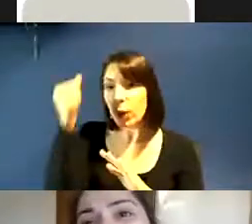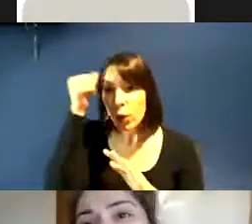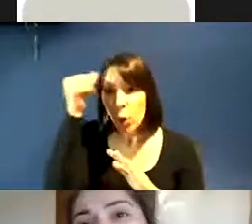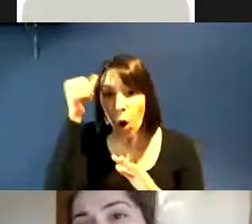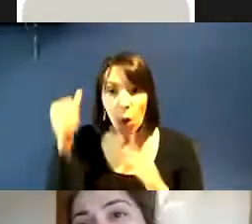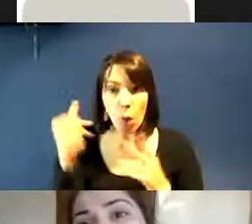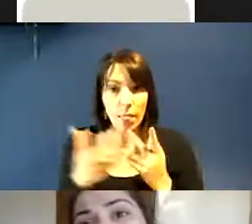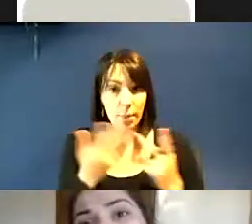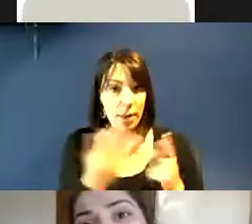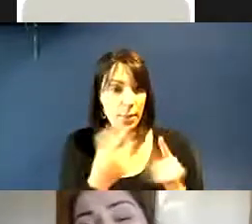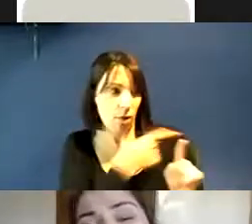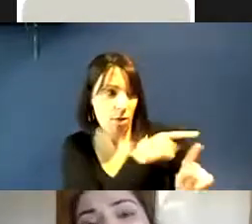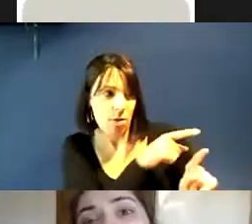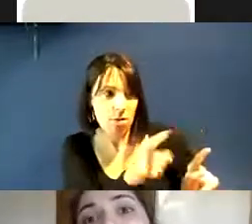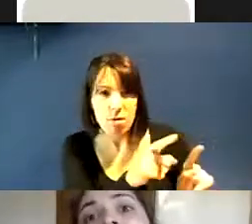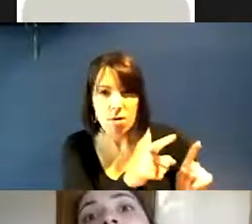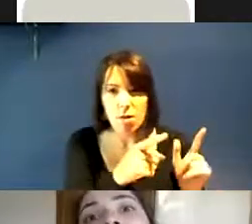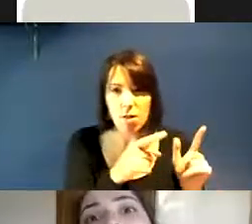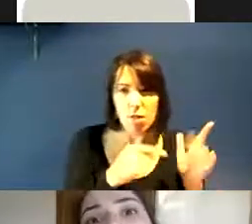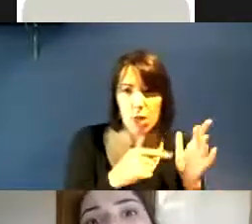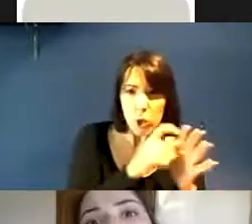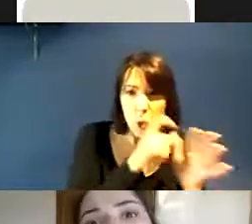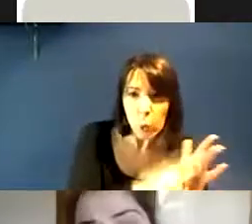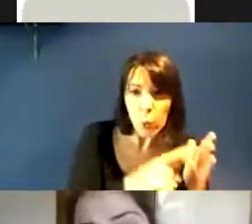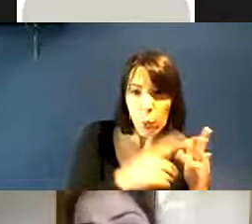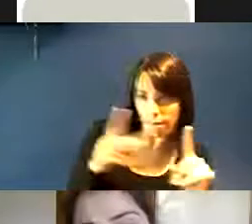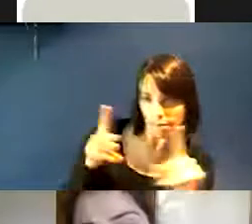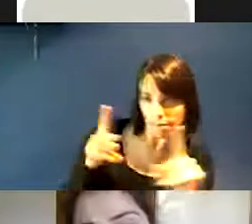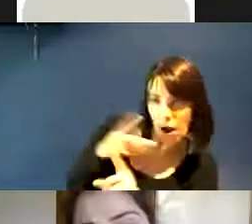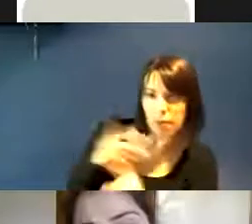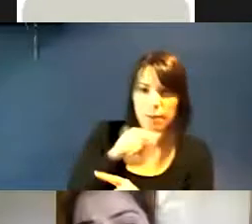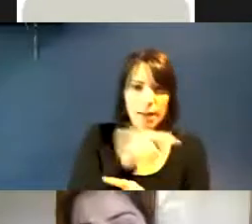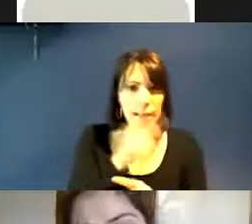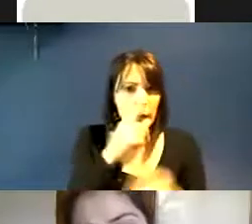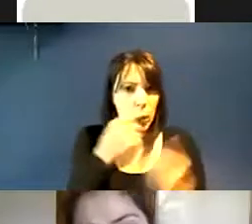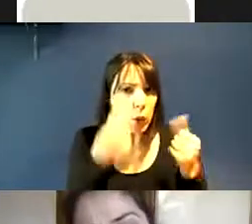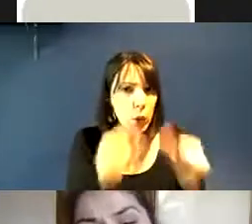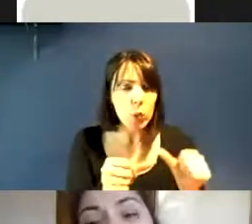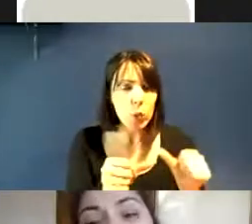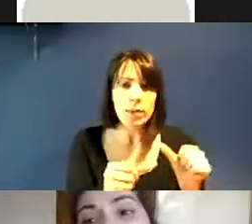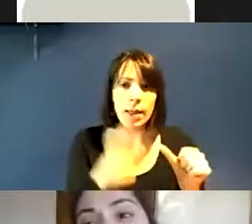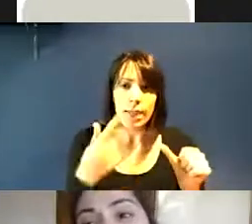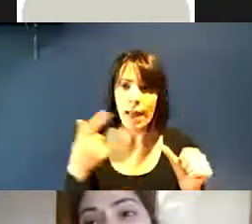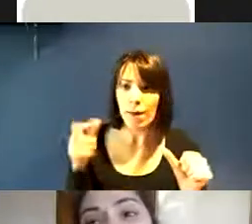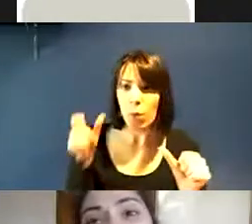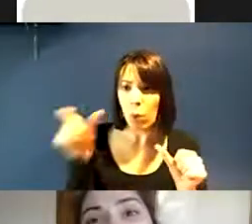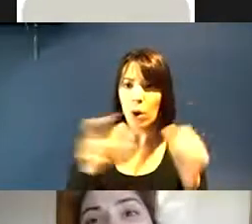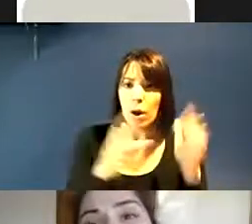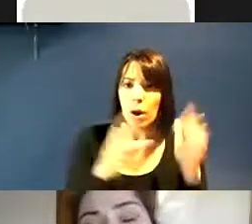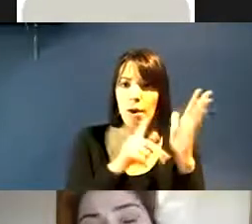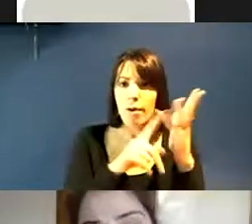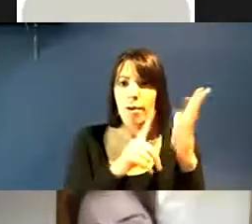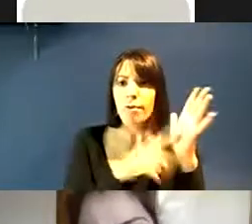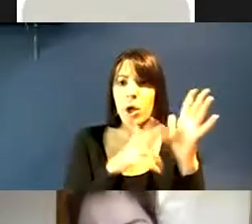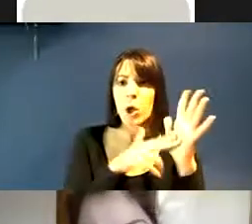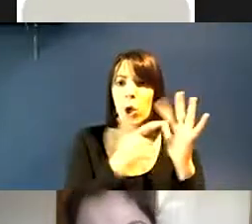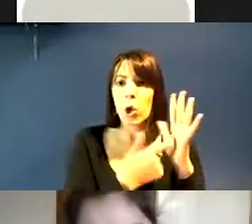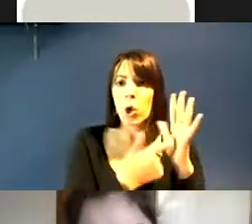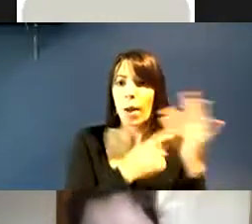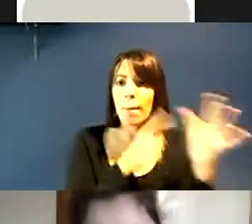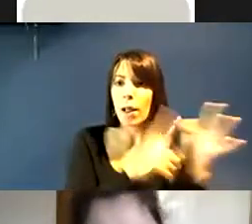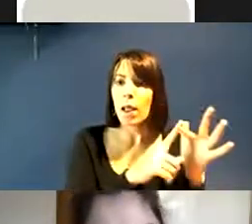as an excuse to target us because of our disability and to abuse us